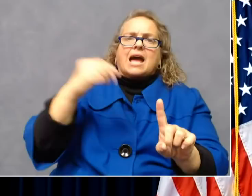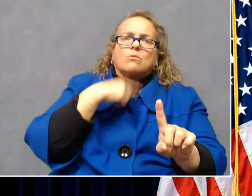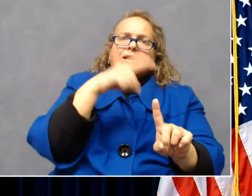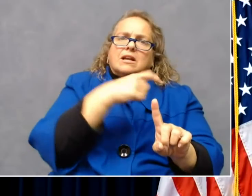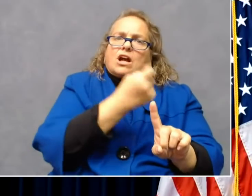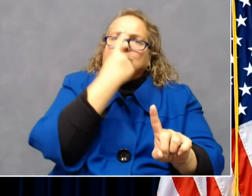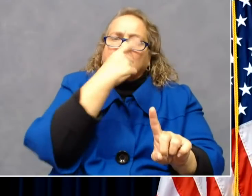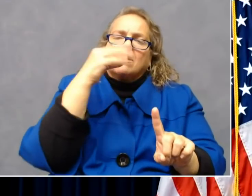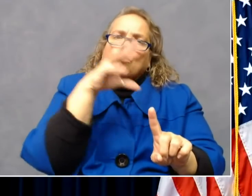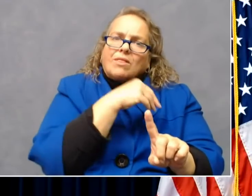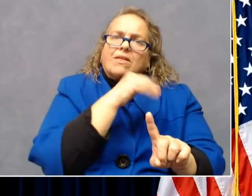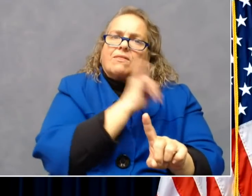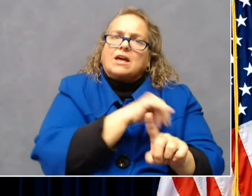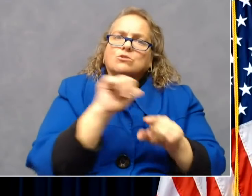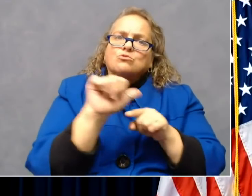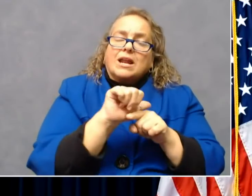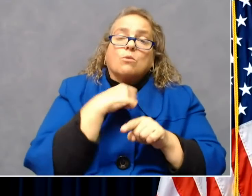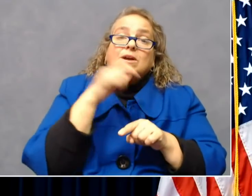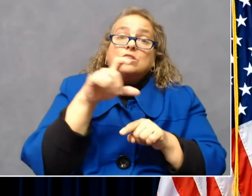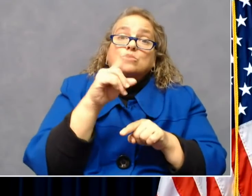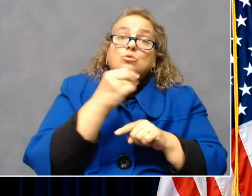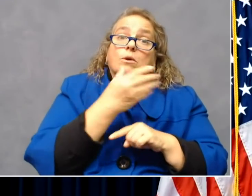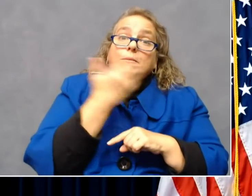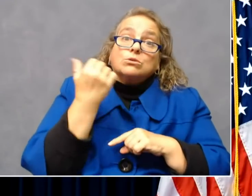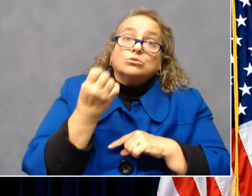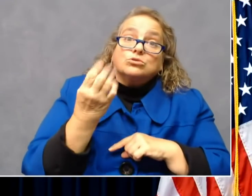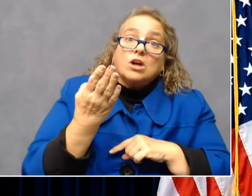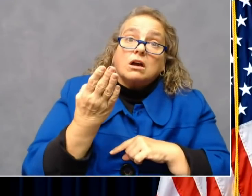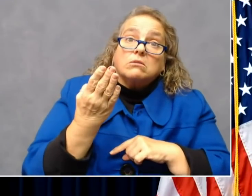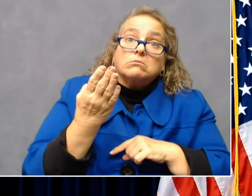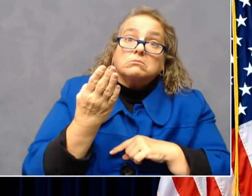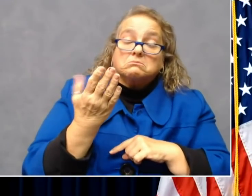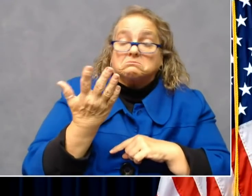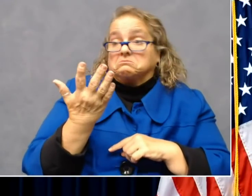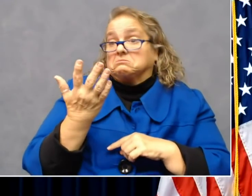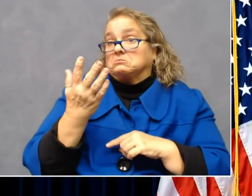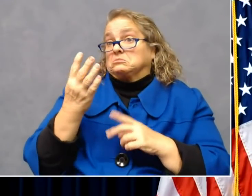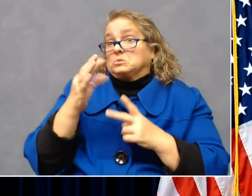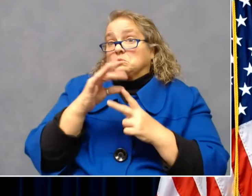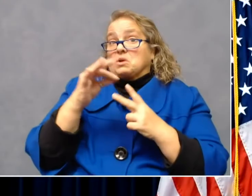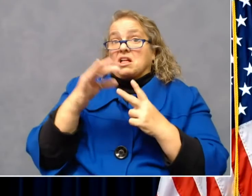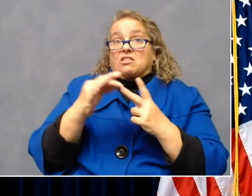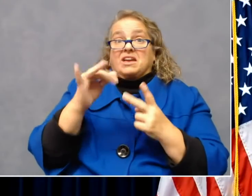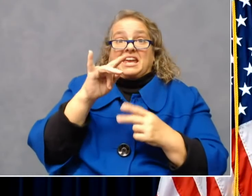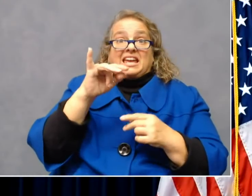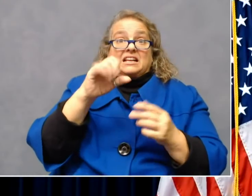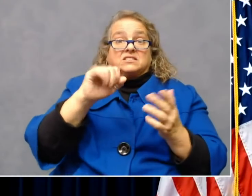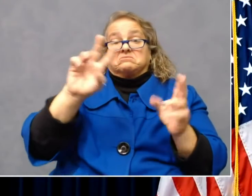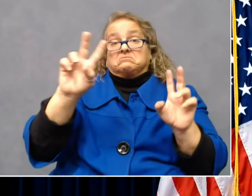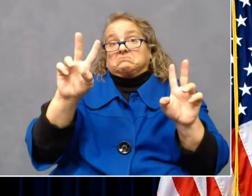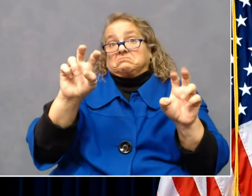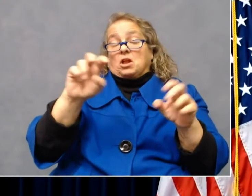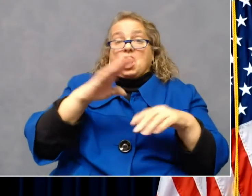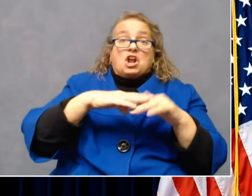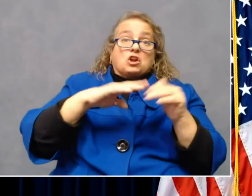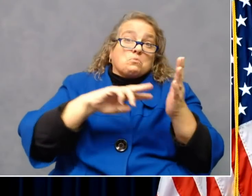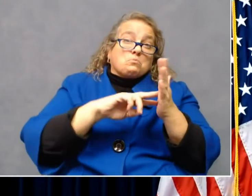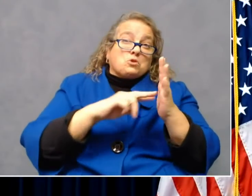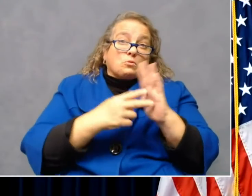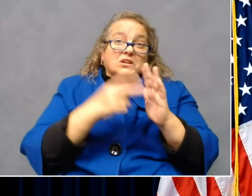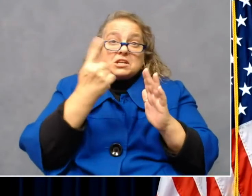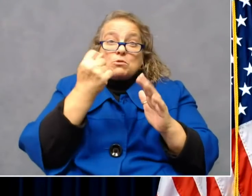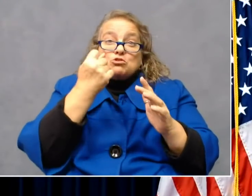Whether it is nefarious or whether it is, it's